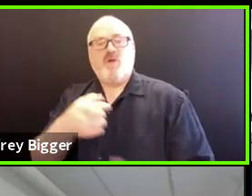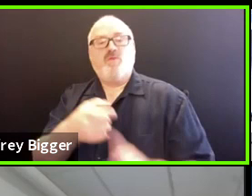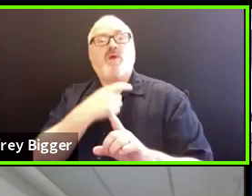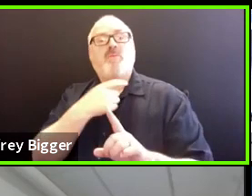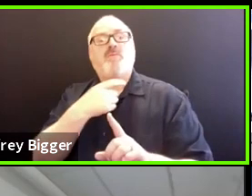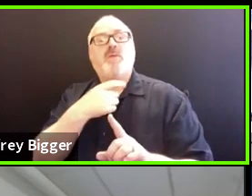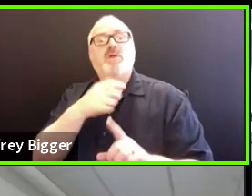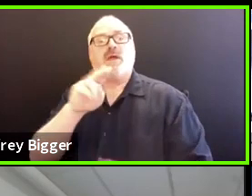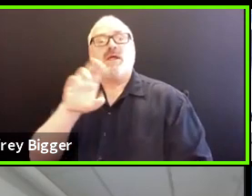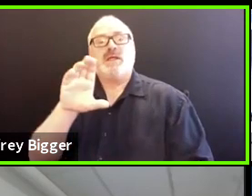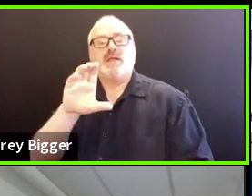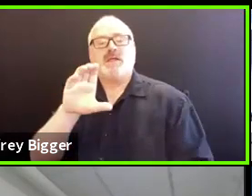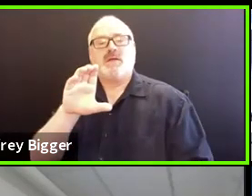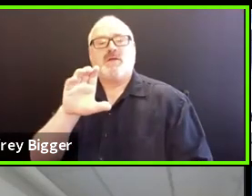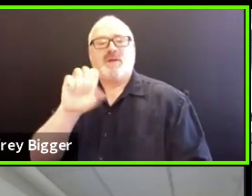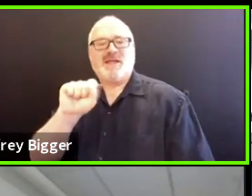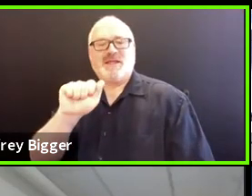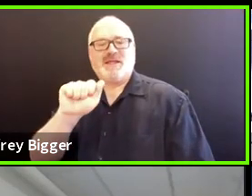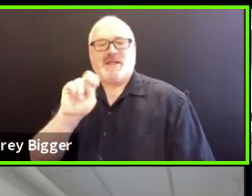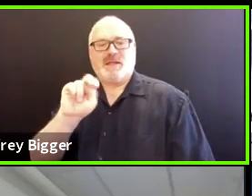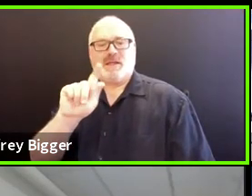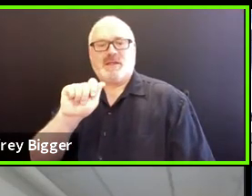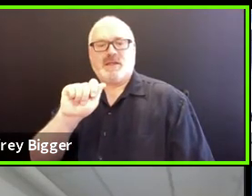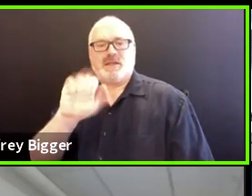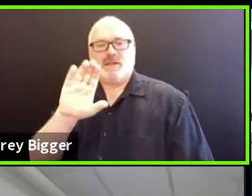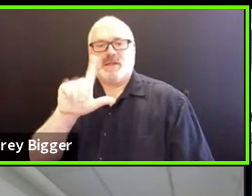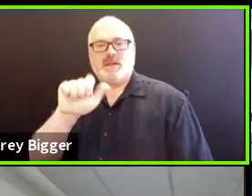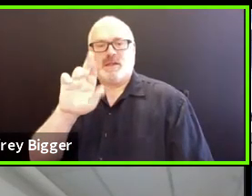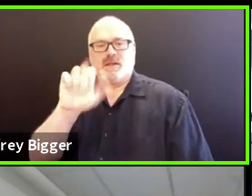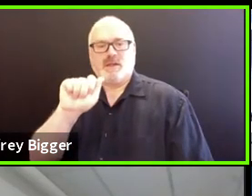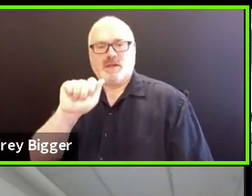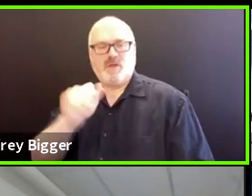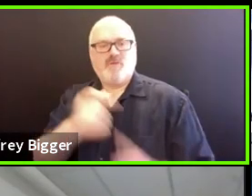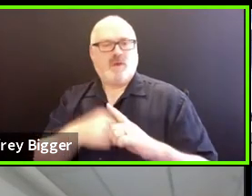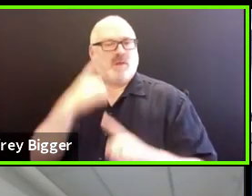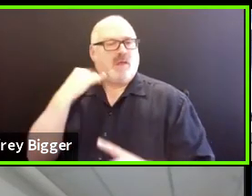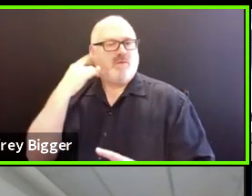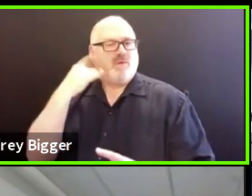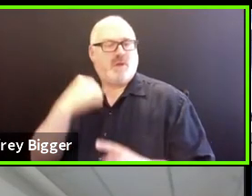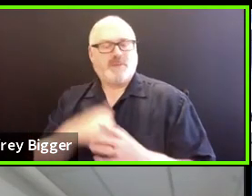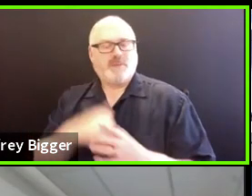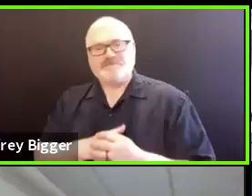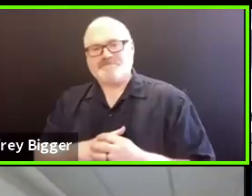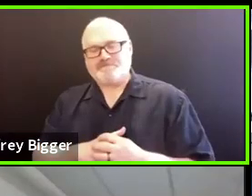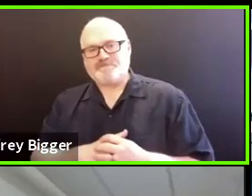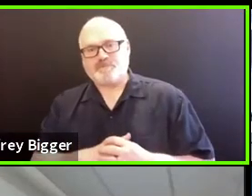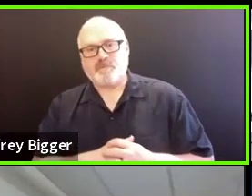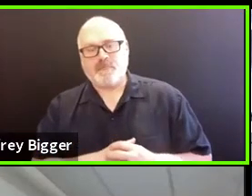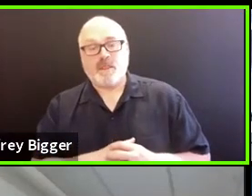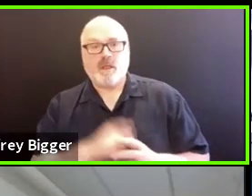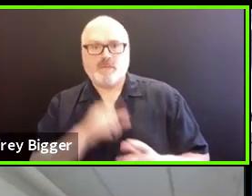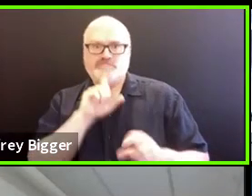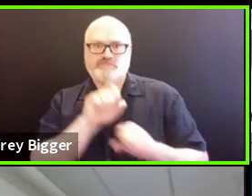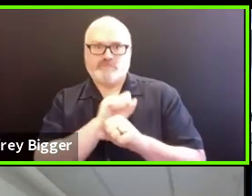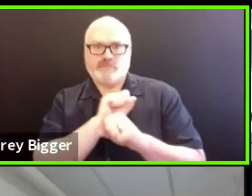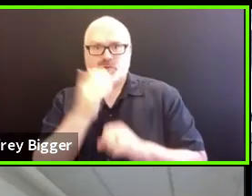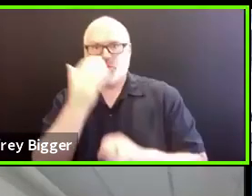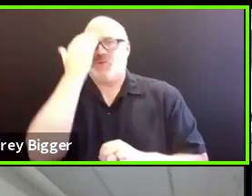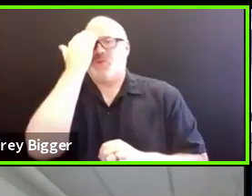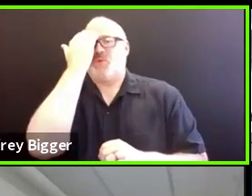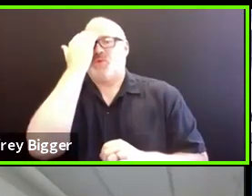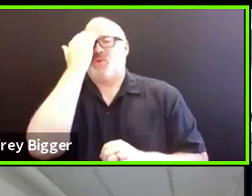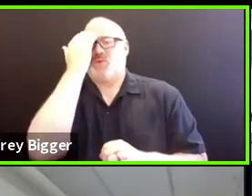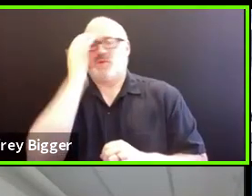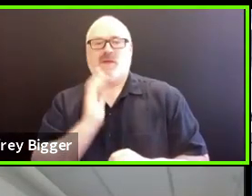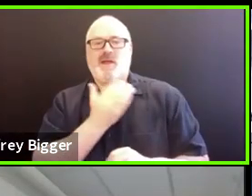to UNC from Santa Clara University in Santa Clara, California. And she actually knows